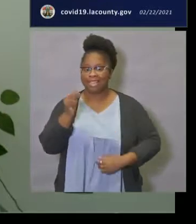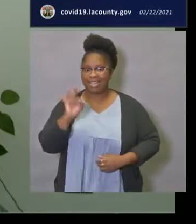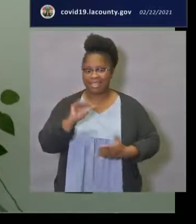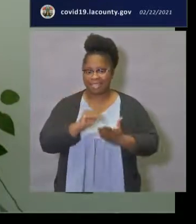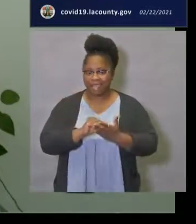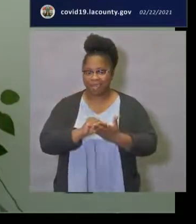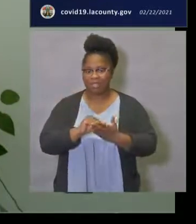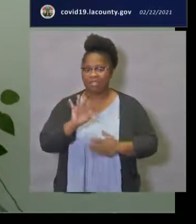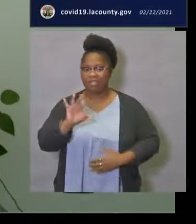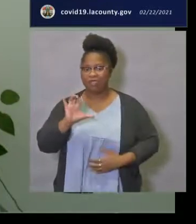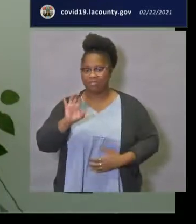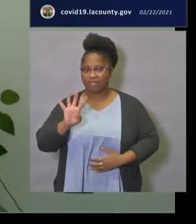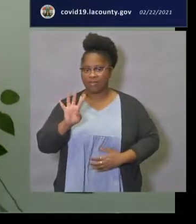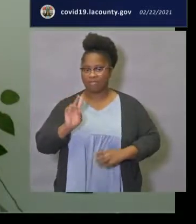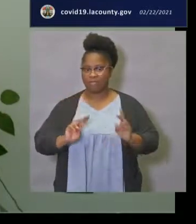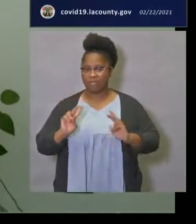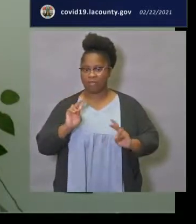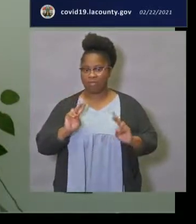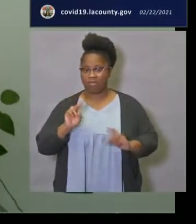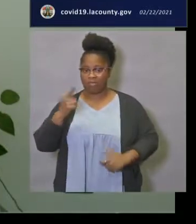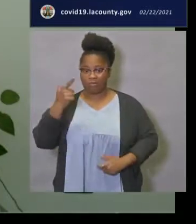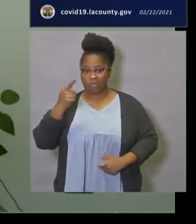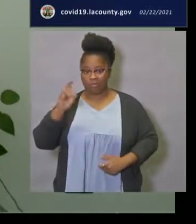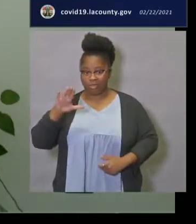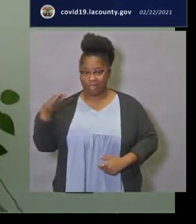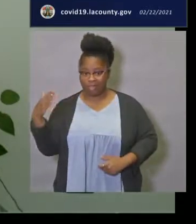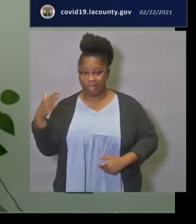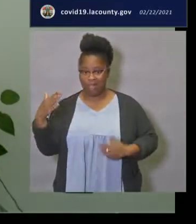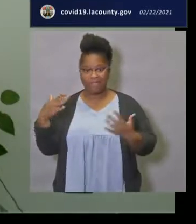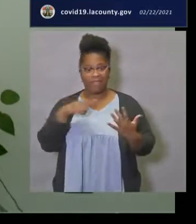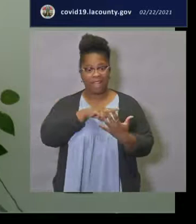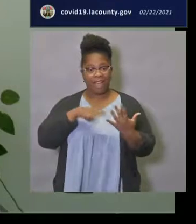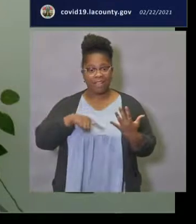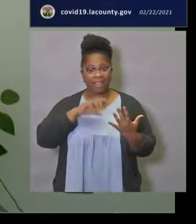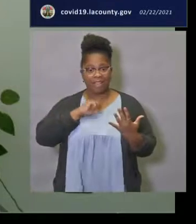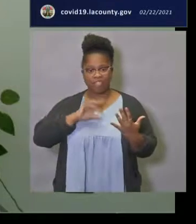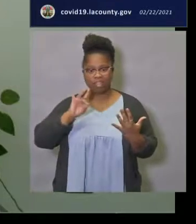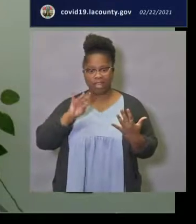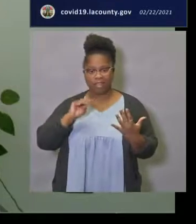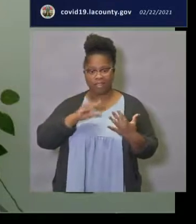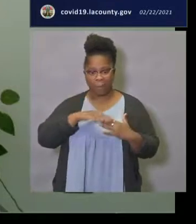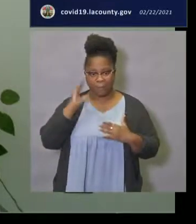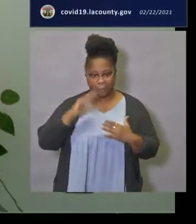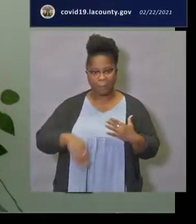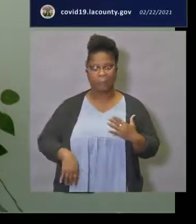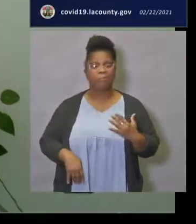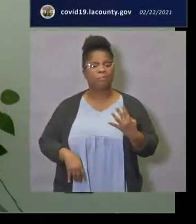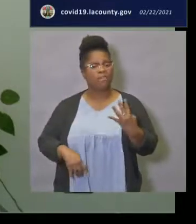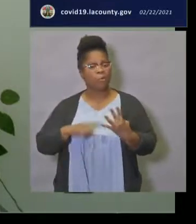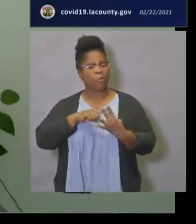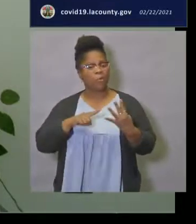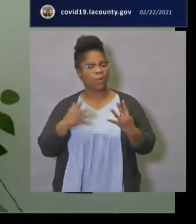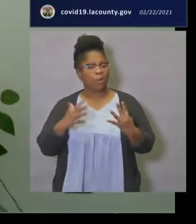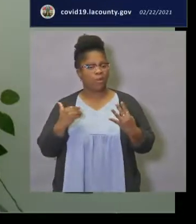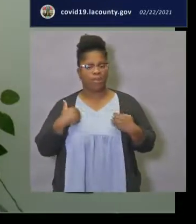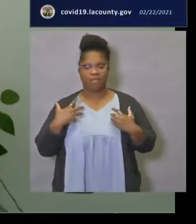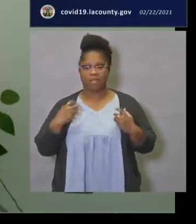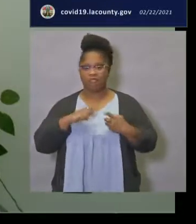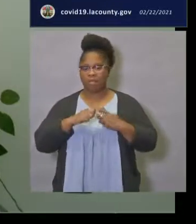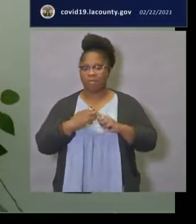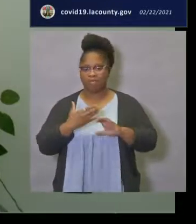19,904. 5 of the people who died are over the age of 80, and 4 people in this age group had underlying health